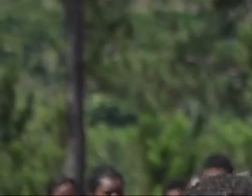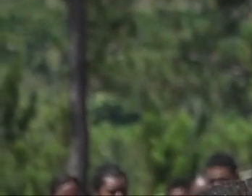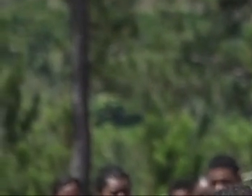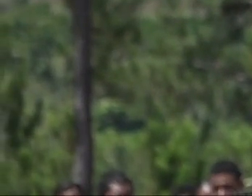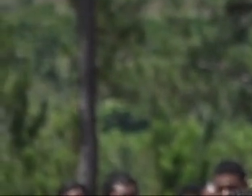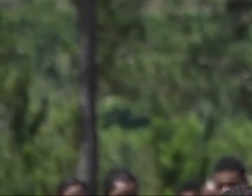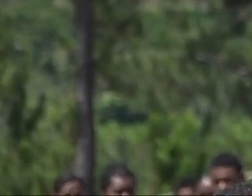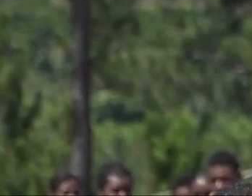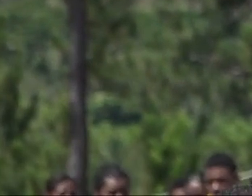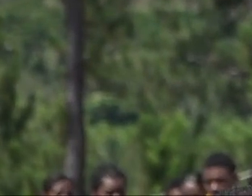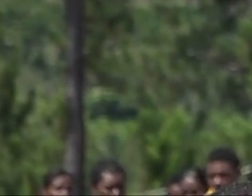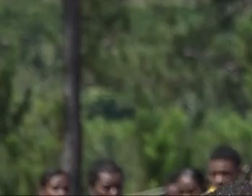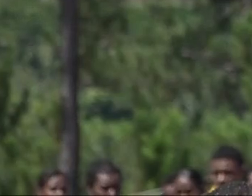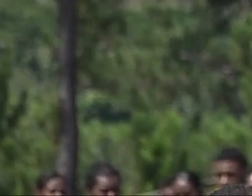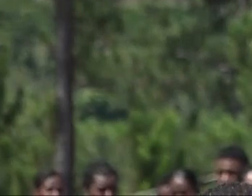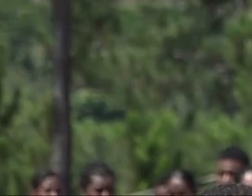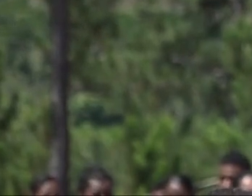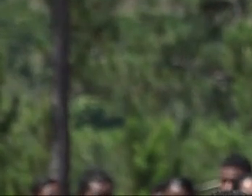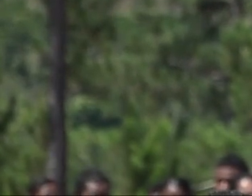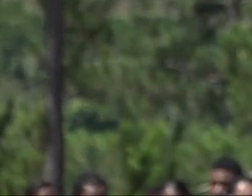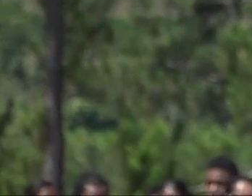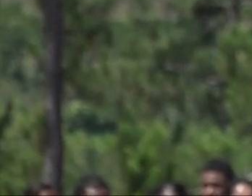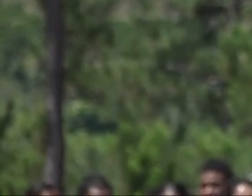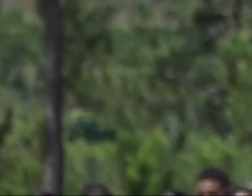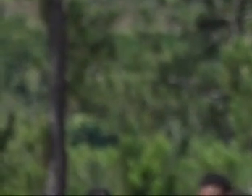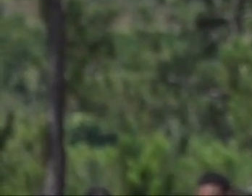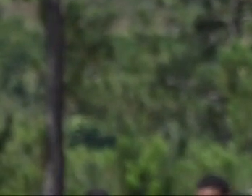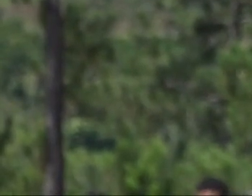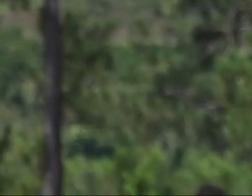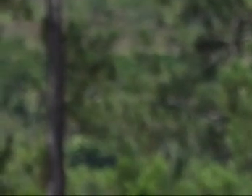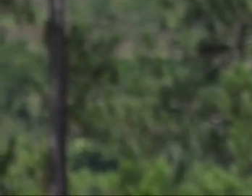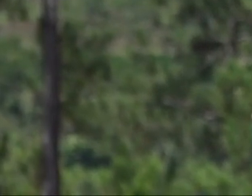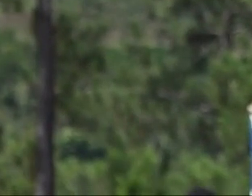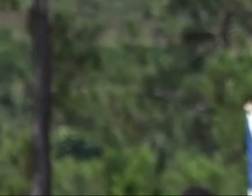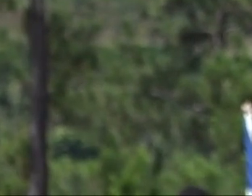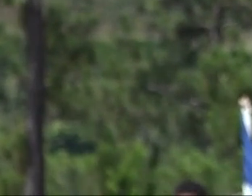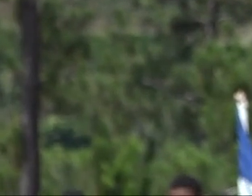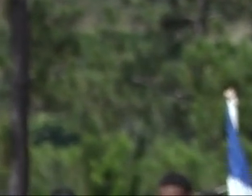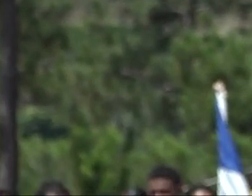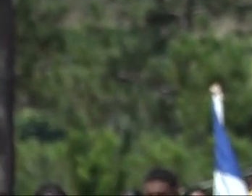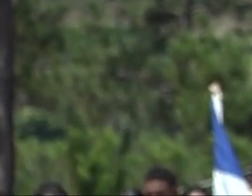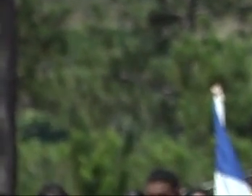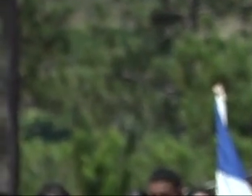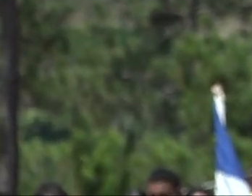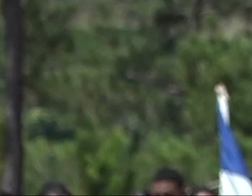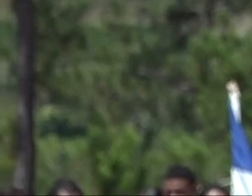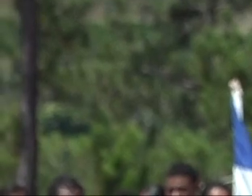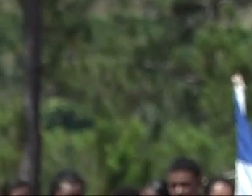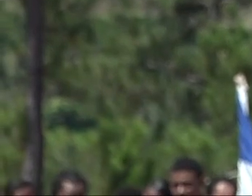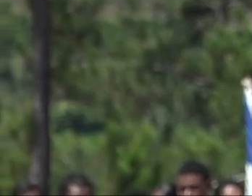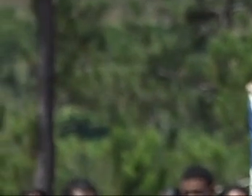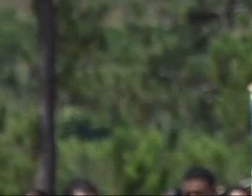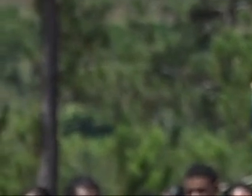kumbuna nong turanga wuni waro tikamba bermasanga ena marama mbale roti le eti. Ena veo